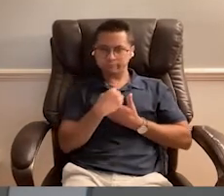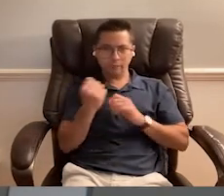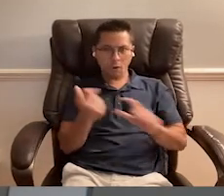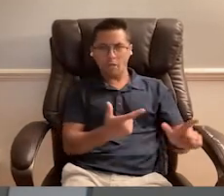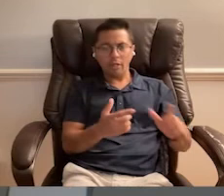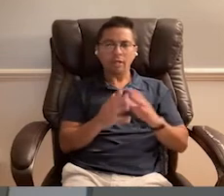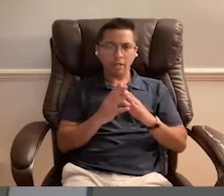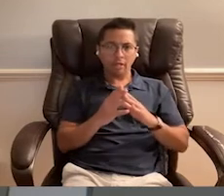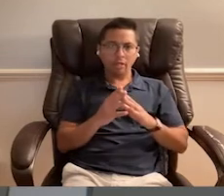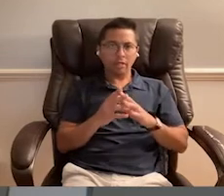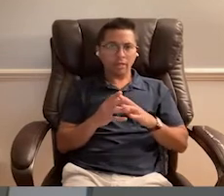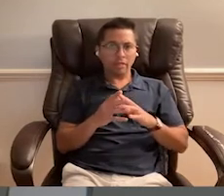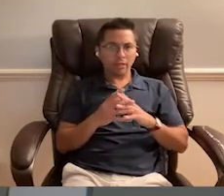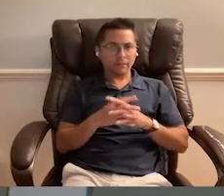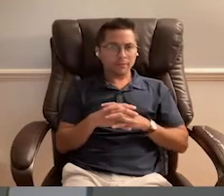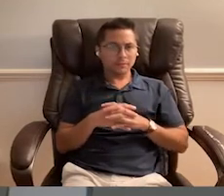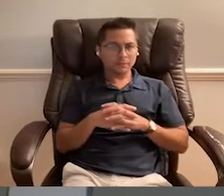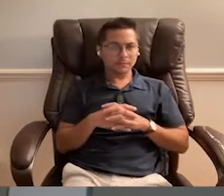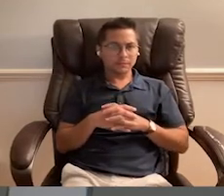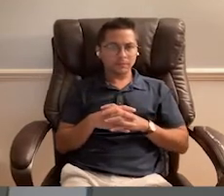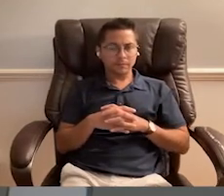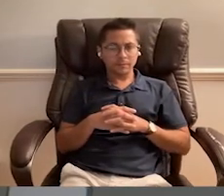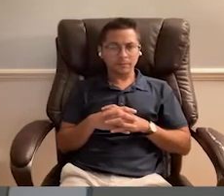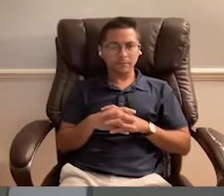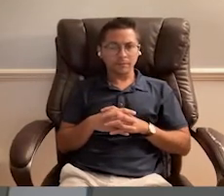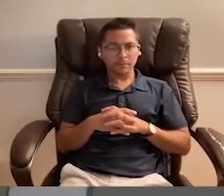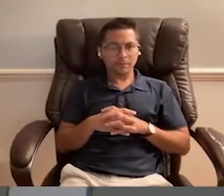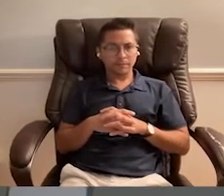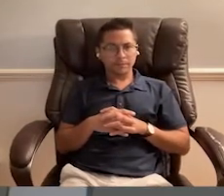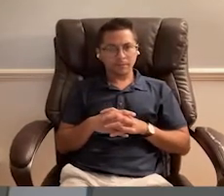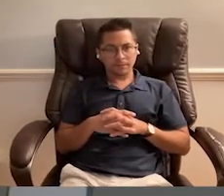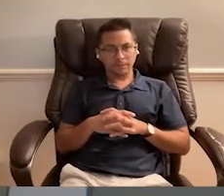they took all of that into account. So, yeah.